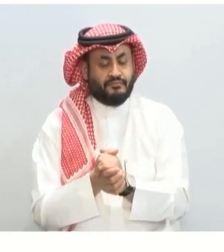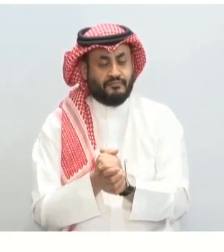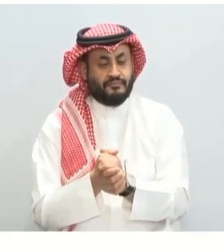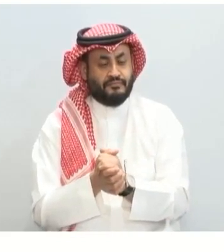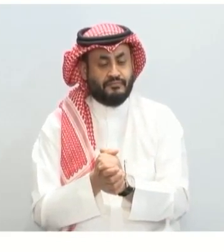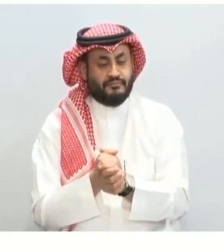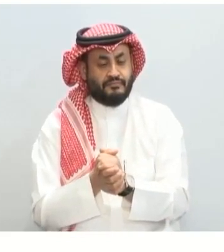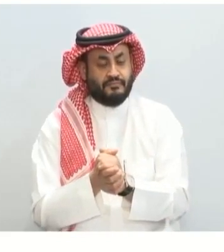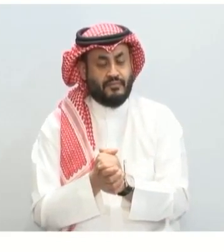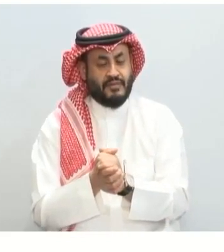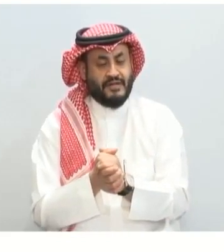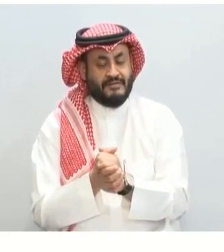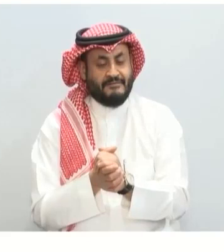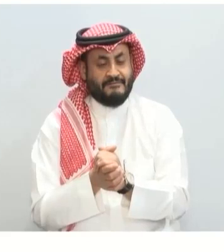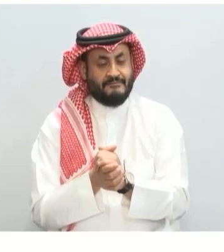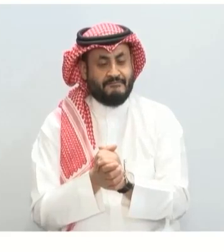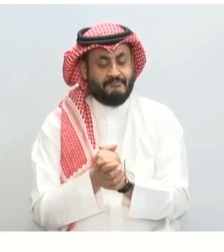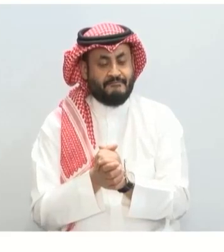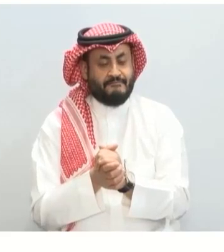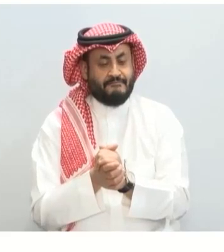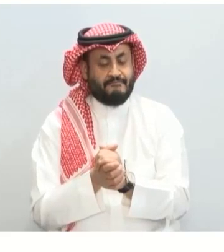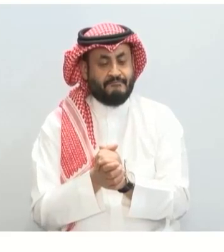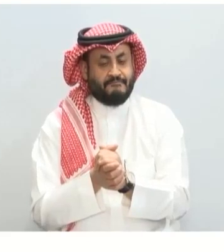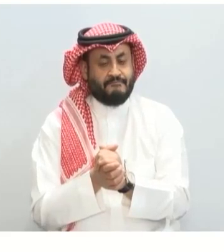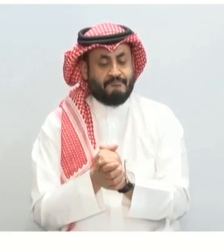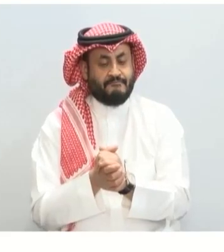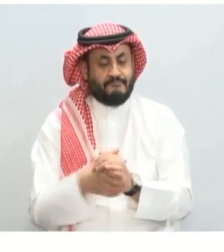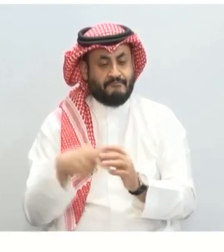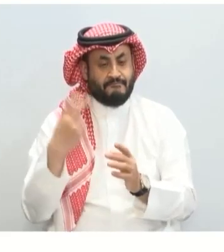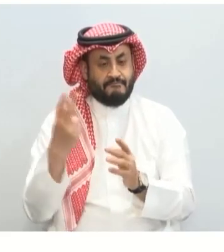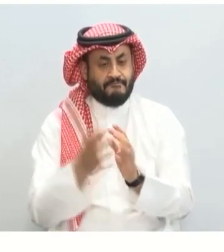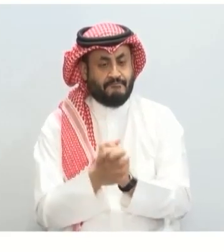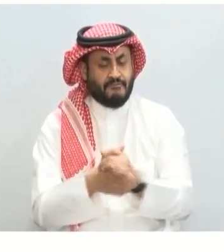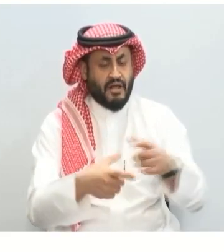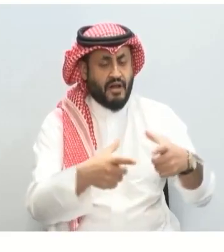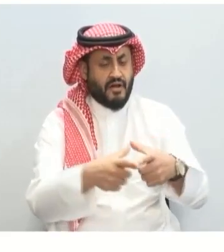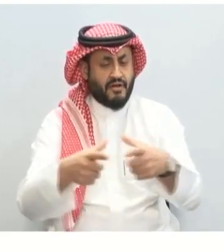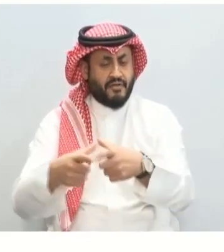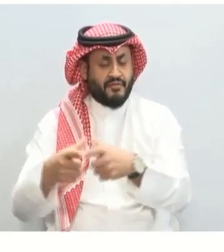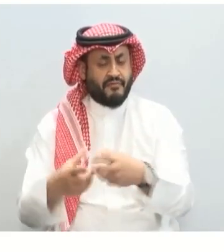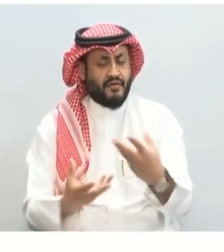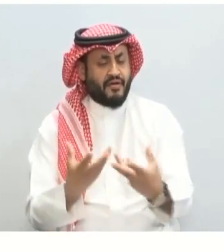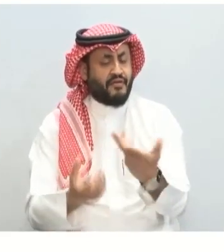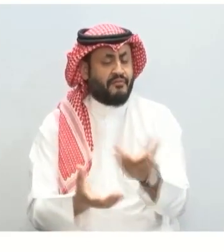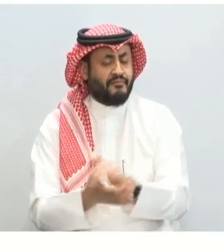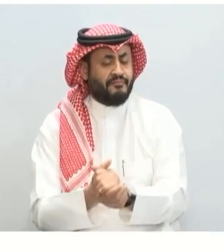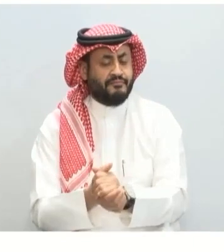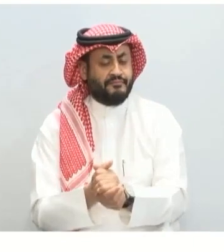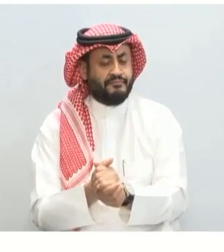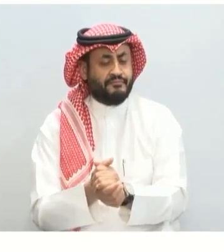it must have taken all day to make such a phenomenal meal. What foods here? What foods did Fadwa